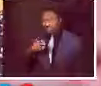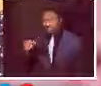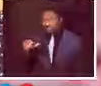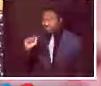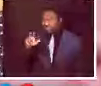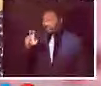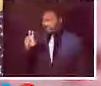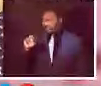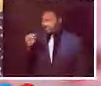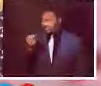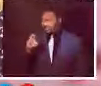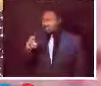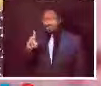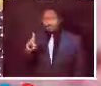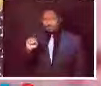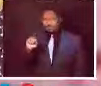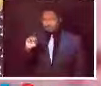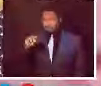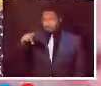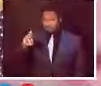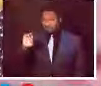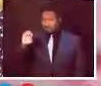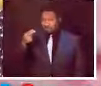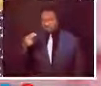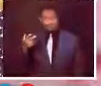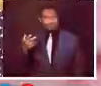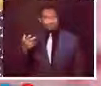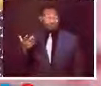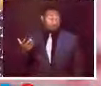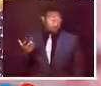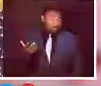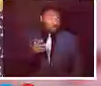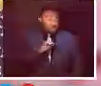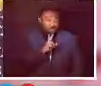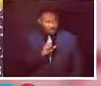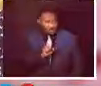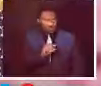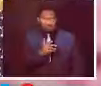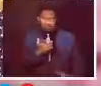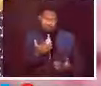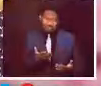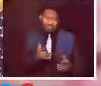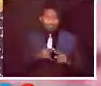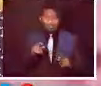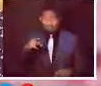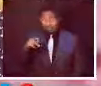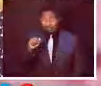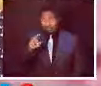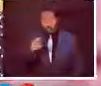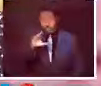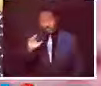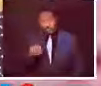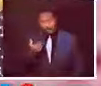Anodompre. ECOWAS, we can stay it and deal with the changes. But Pan-Africa, we have two. Our